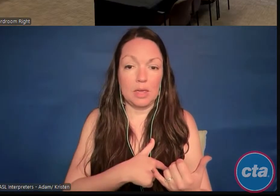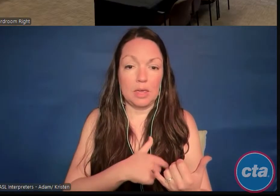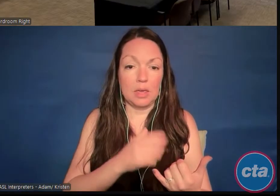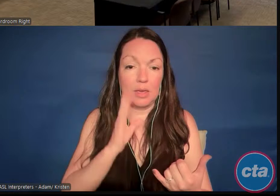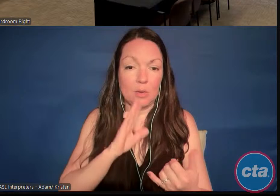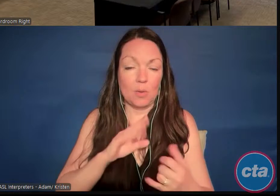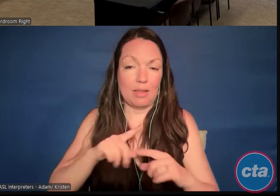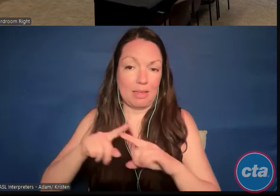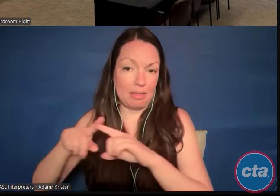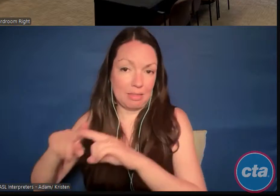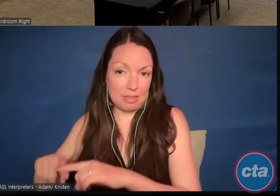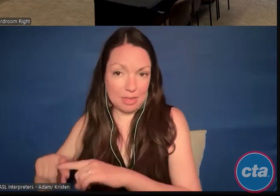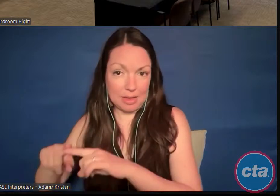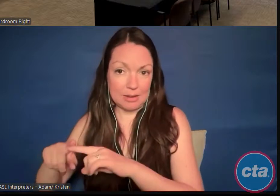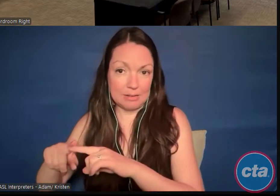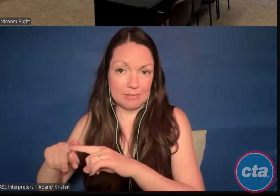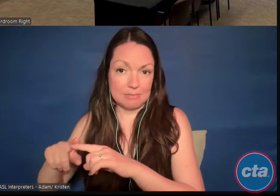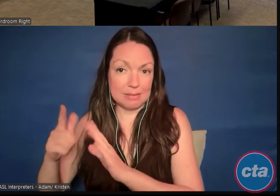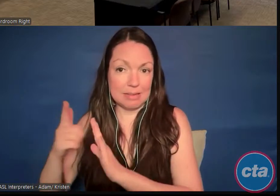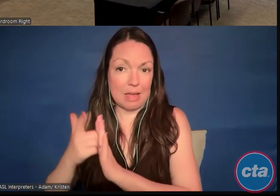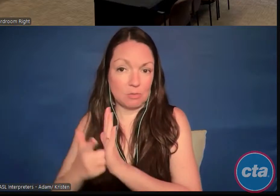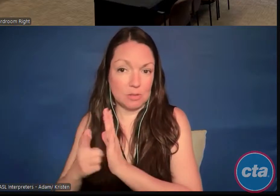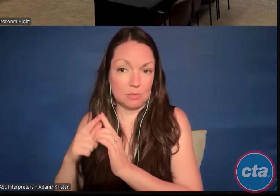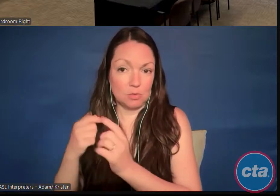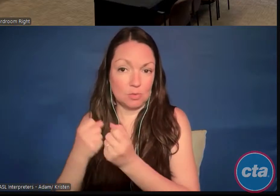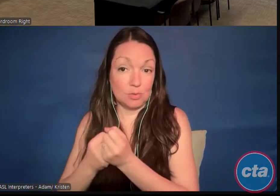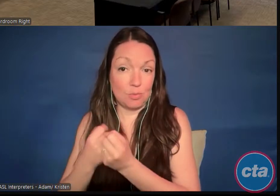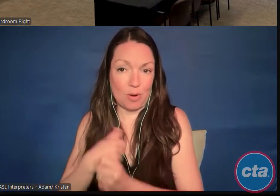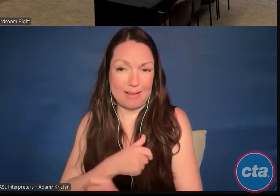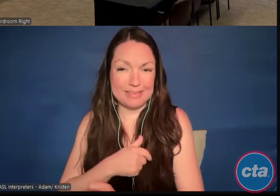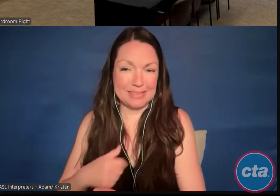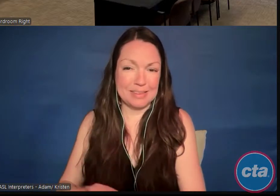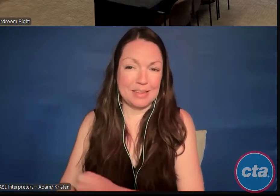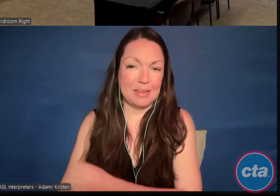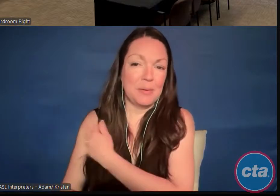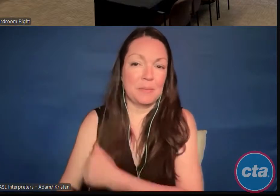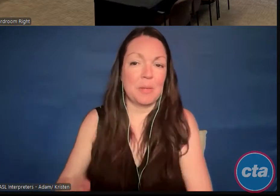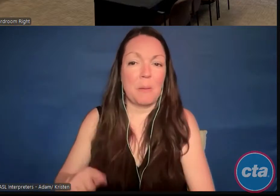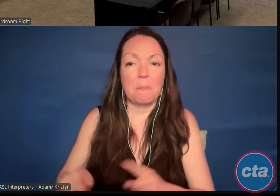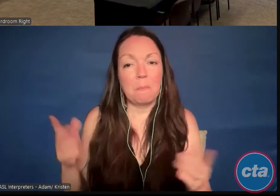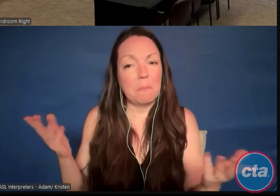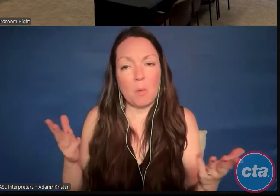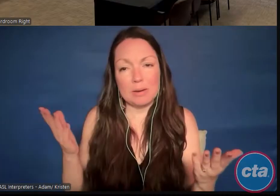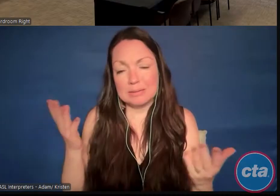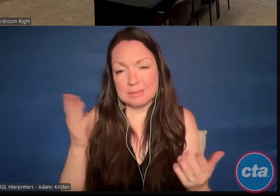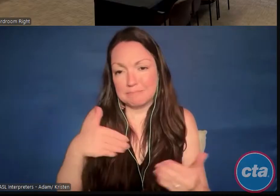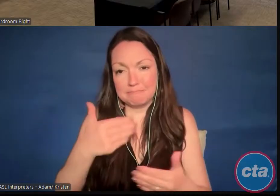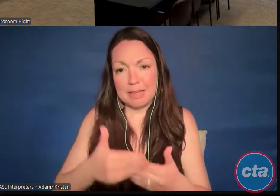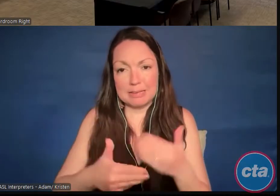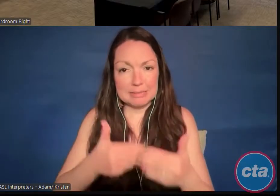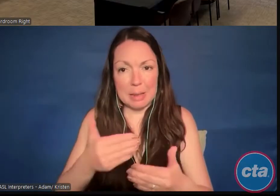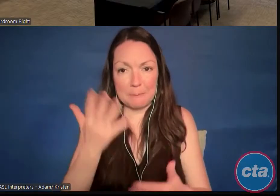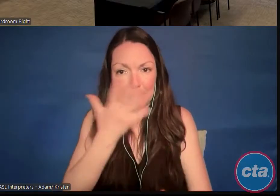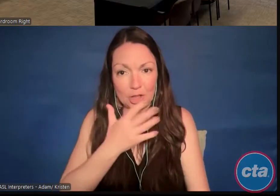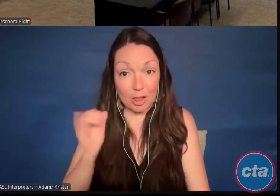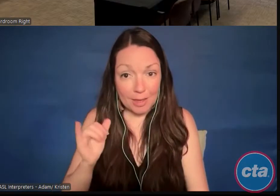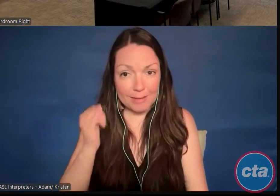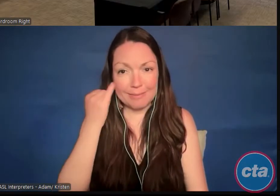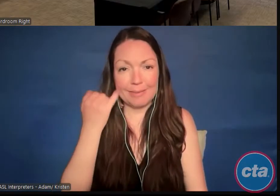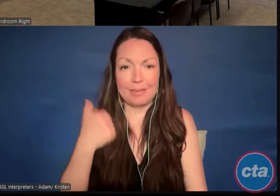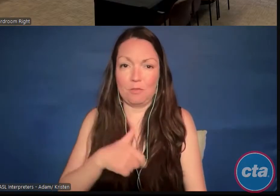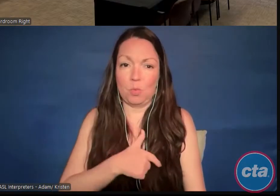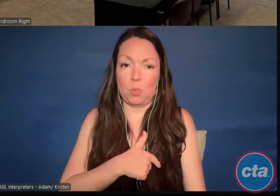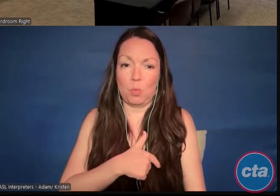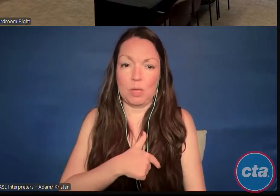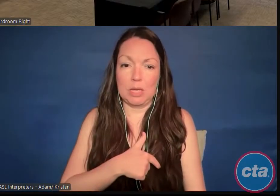on our council to support us with like what next steps look like. If, any of us would